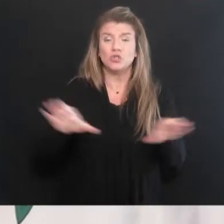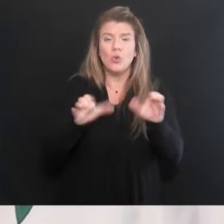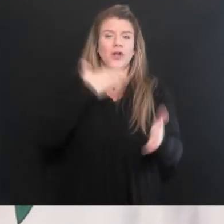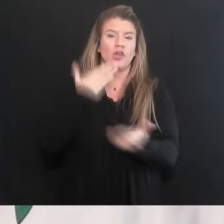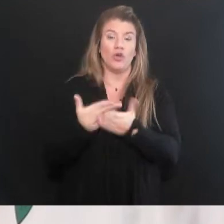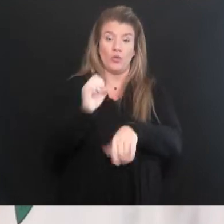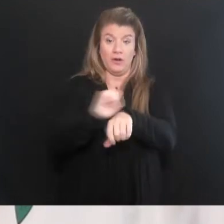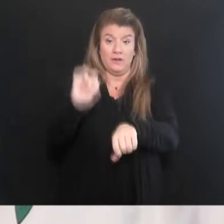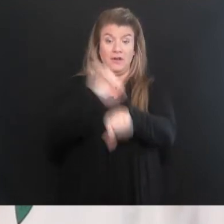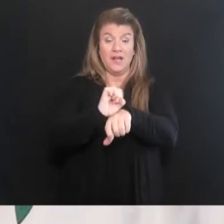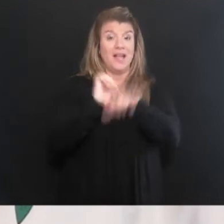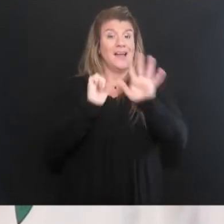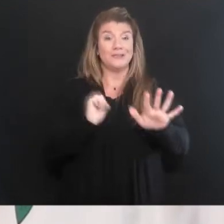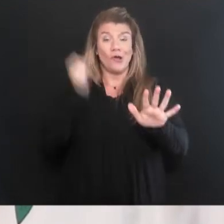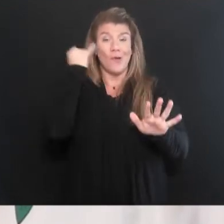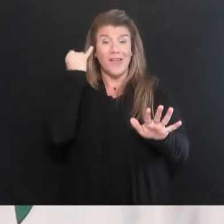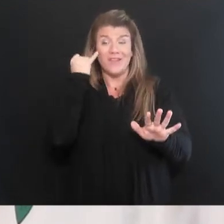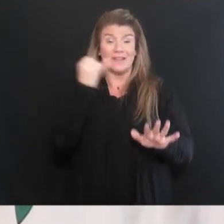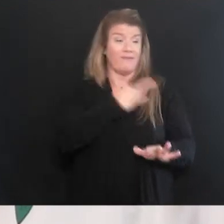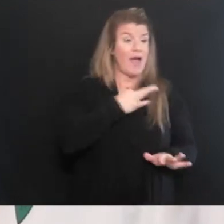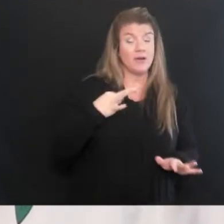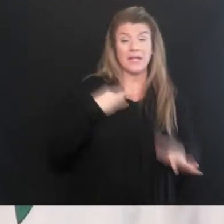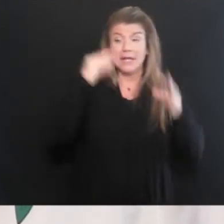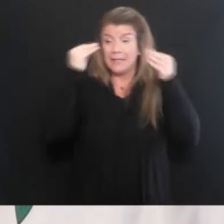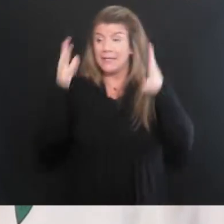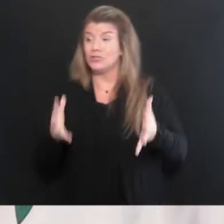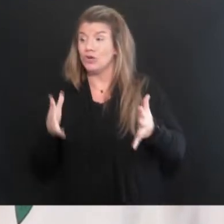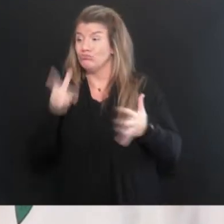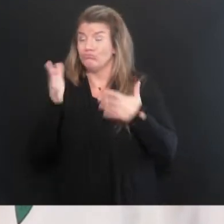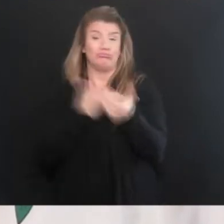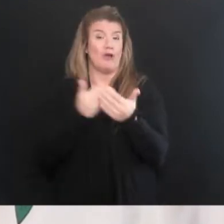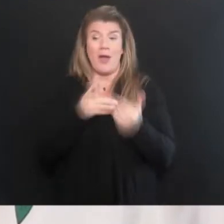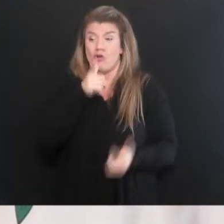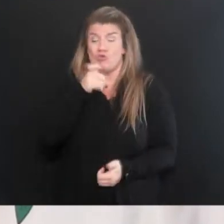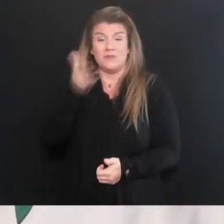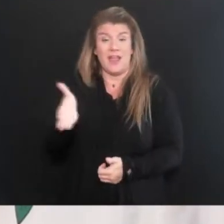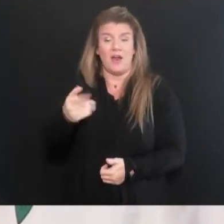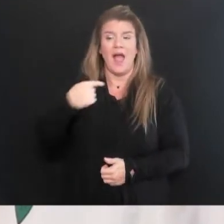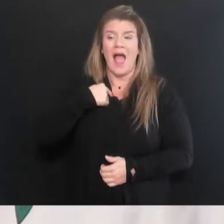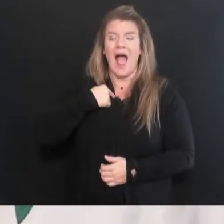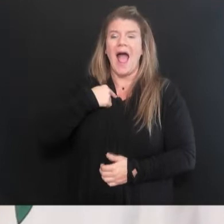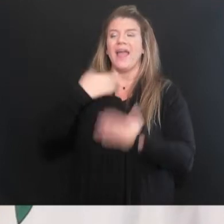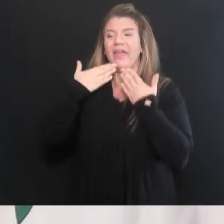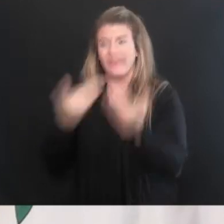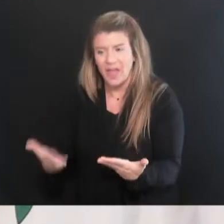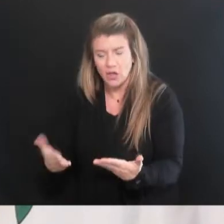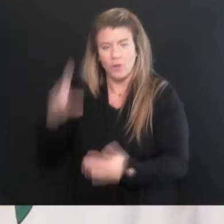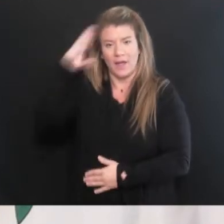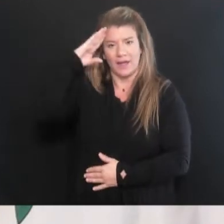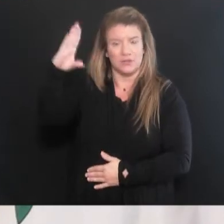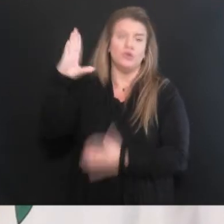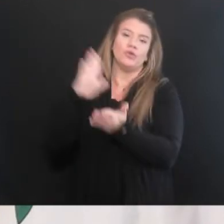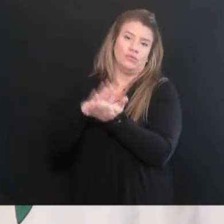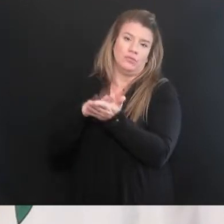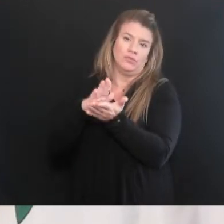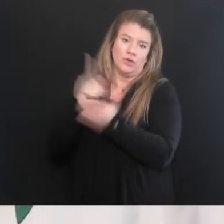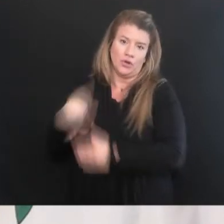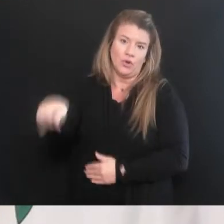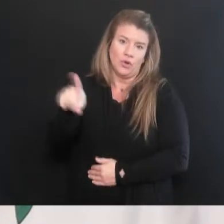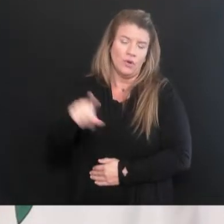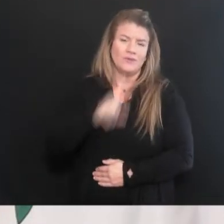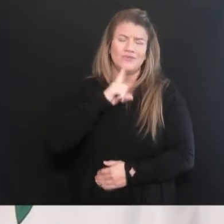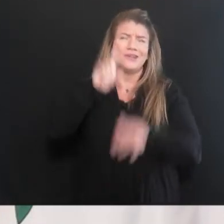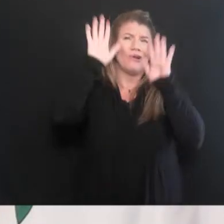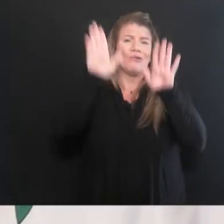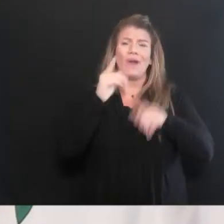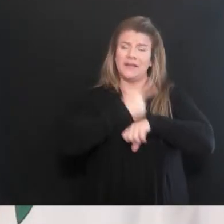And so whether it be the faculty, the teachers, whomever it may be there, I salute you. It was a great day,